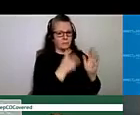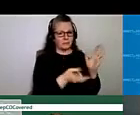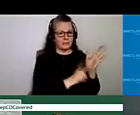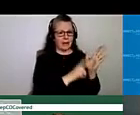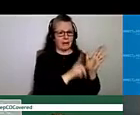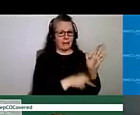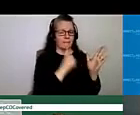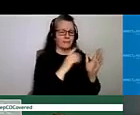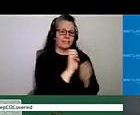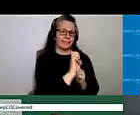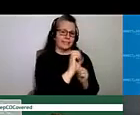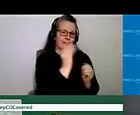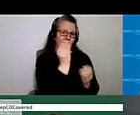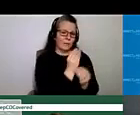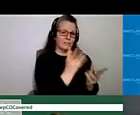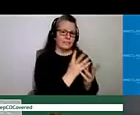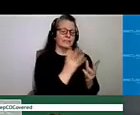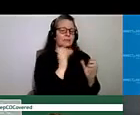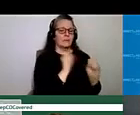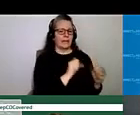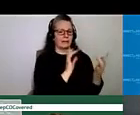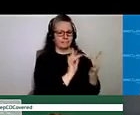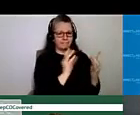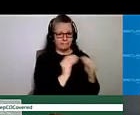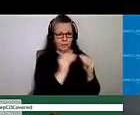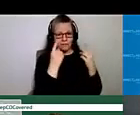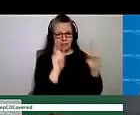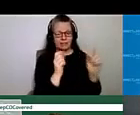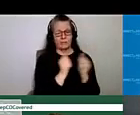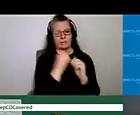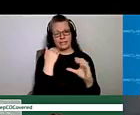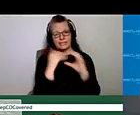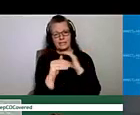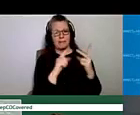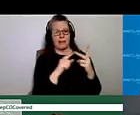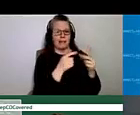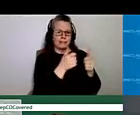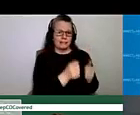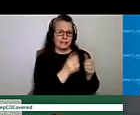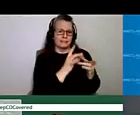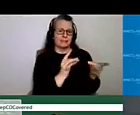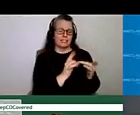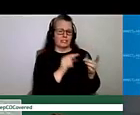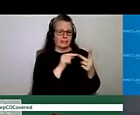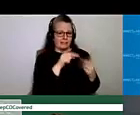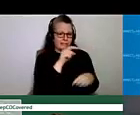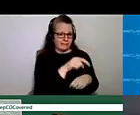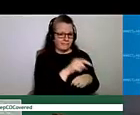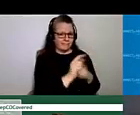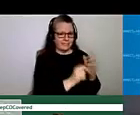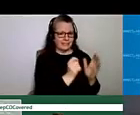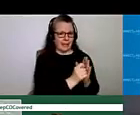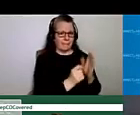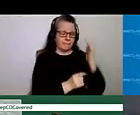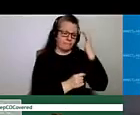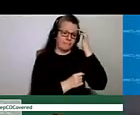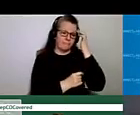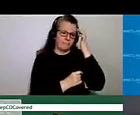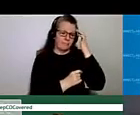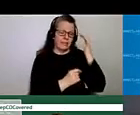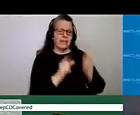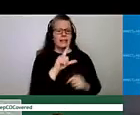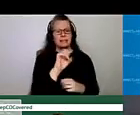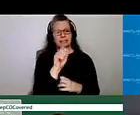so we can reach them more effectively with email and text messages as we're getting to this critically important phase. So as Lisa